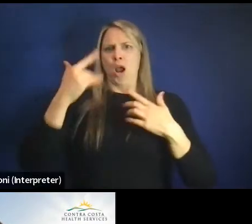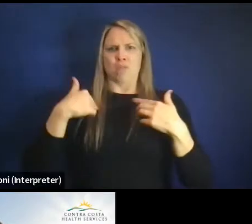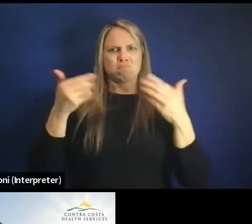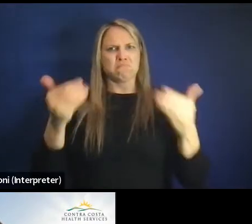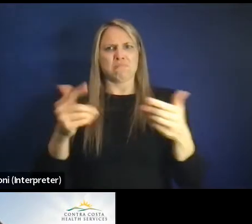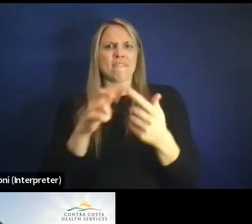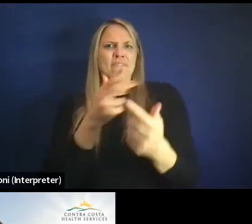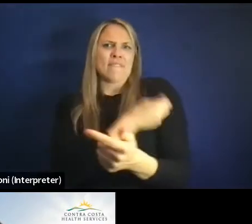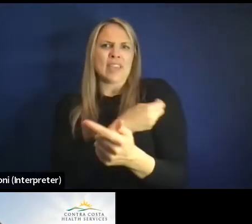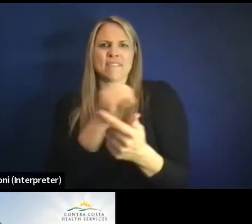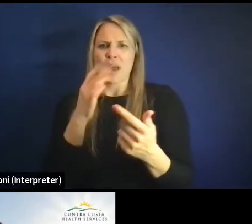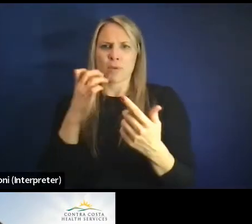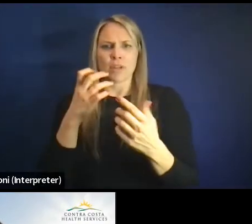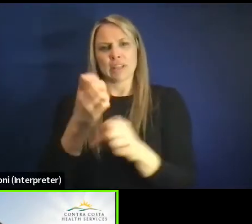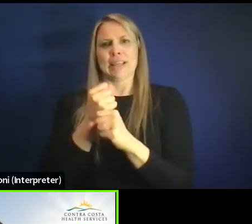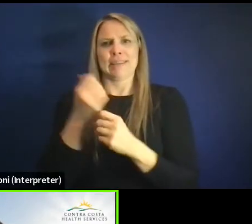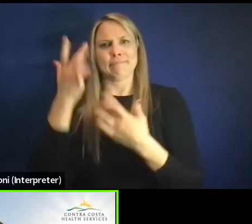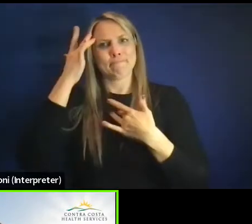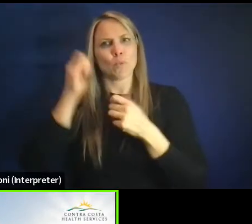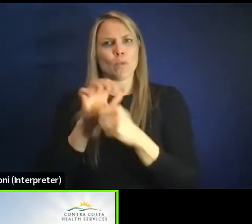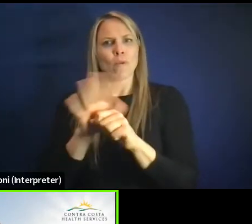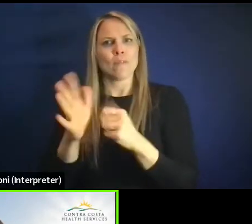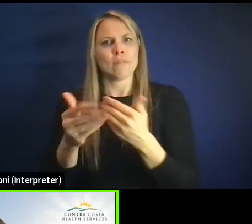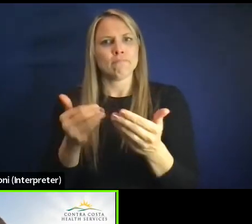COVID? Yeah,